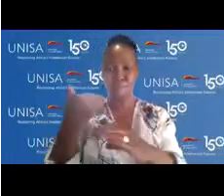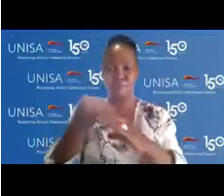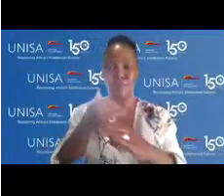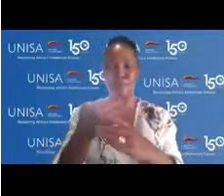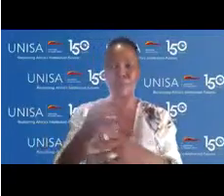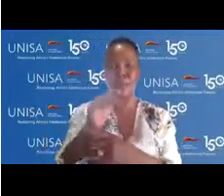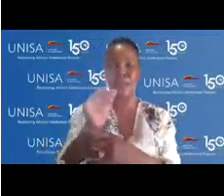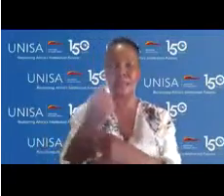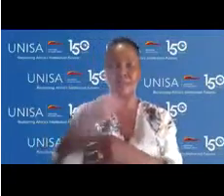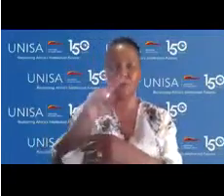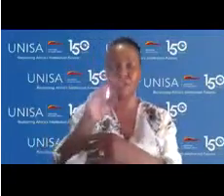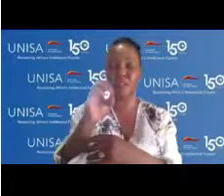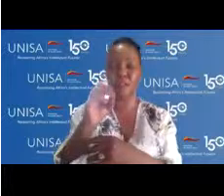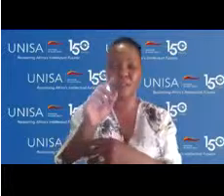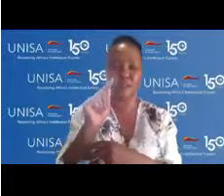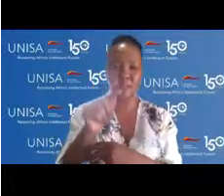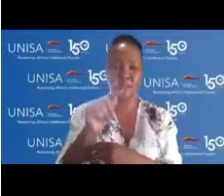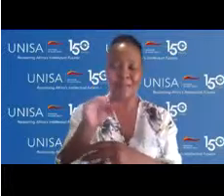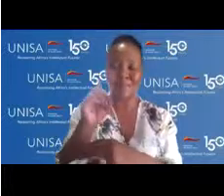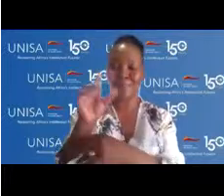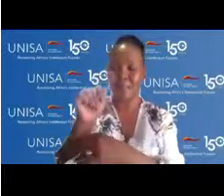dataqueries@unisa.ac.za.